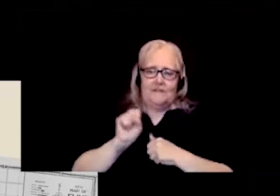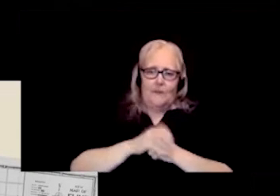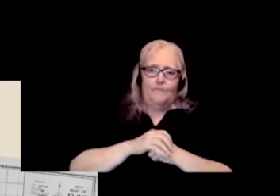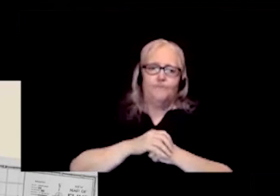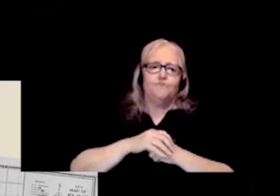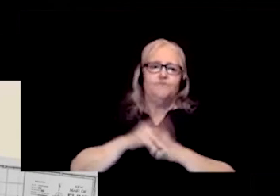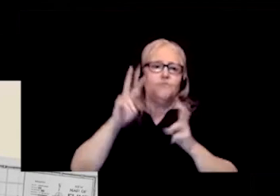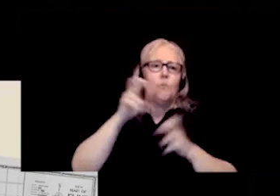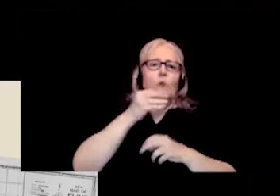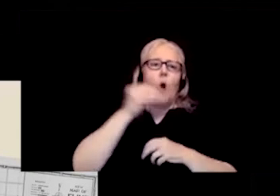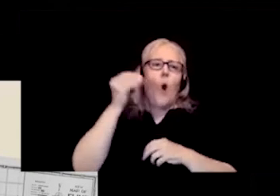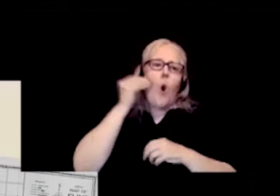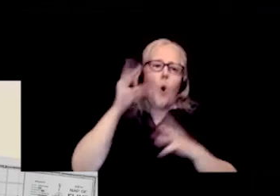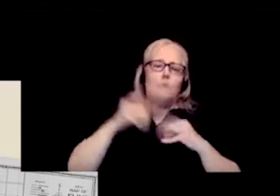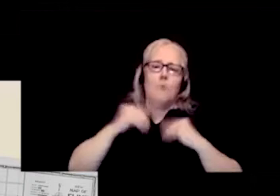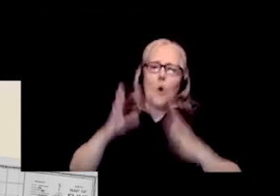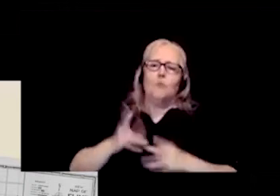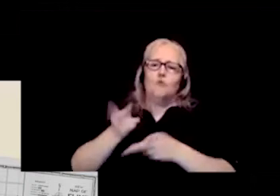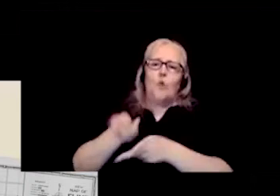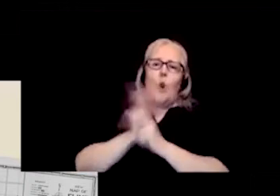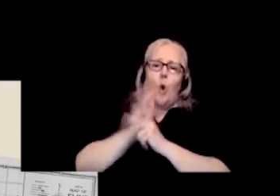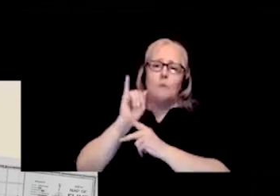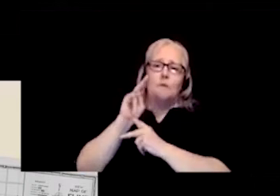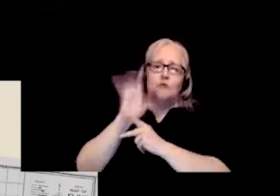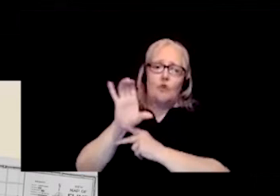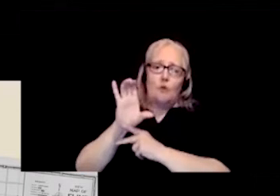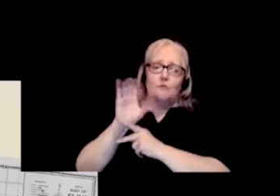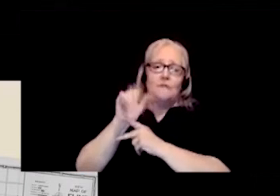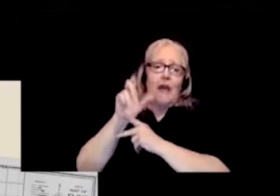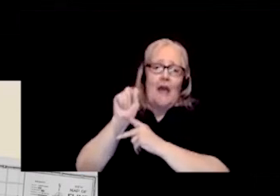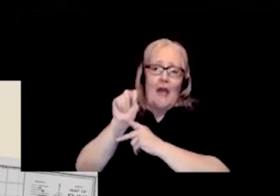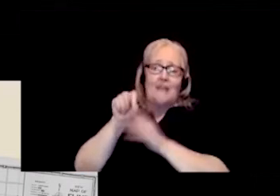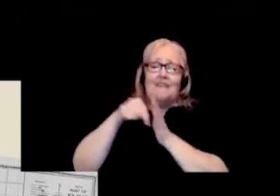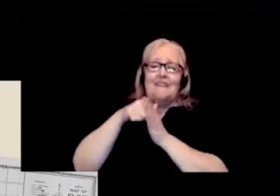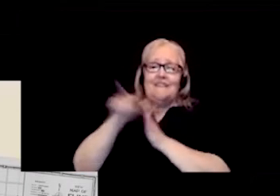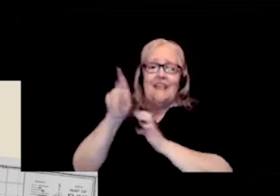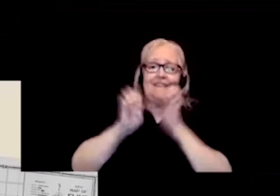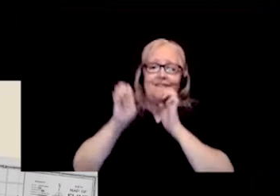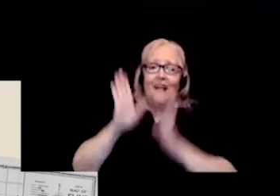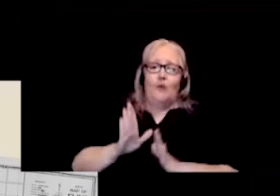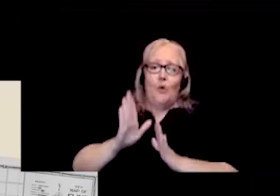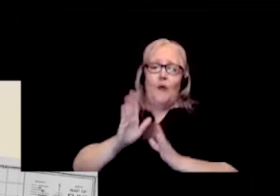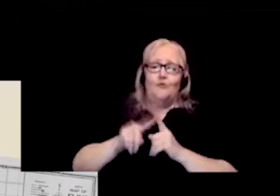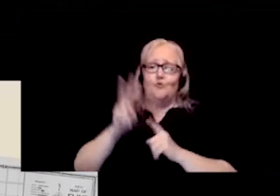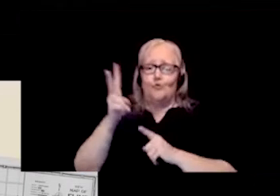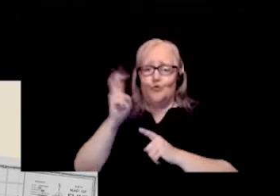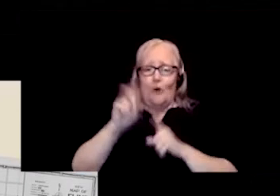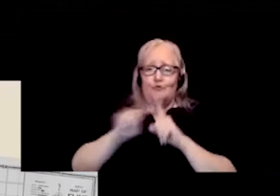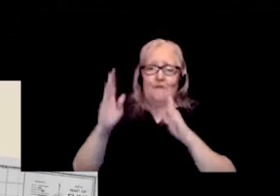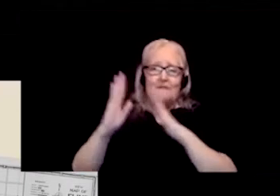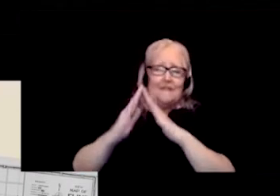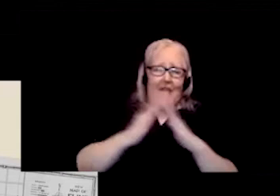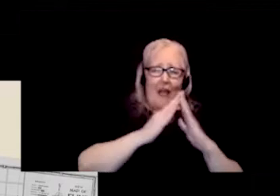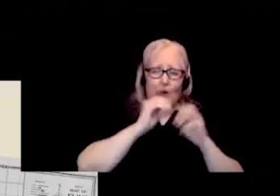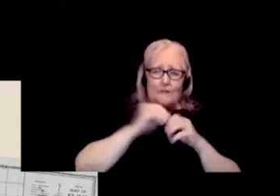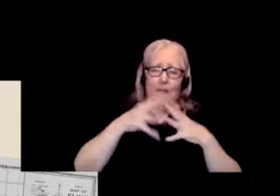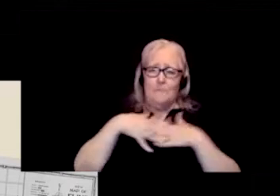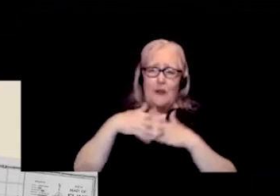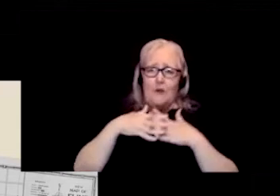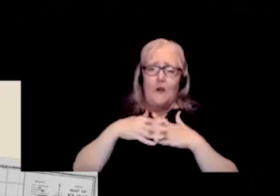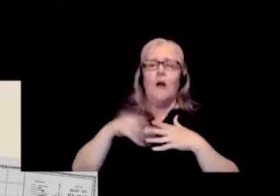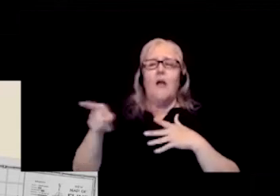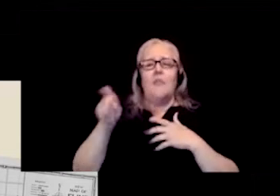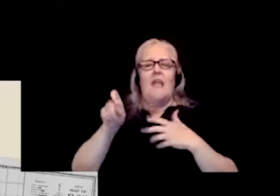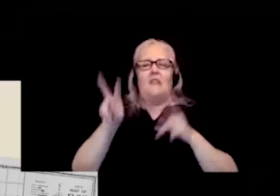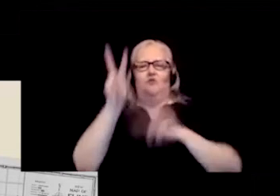Act, sent property appraisers out into over 200 cities in America, and they were charged with grading these